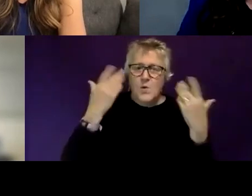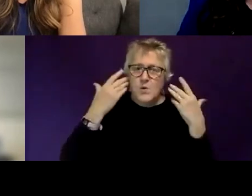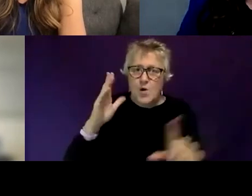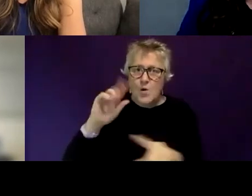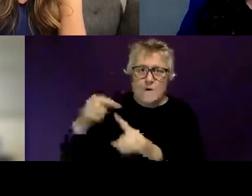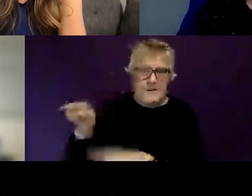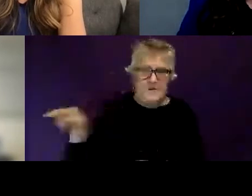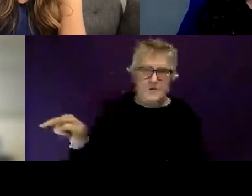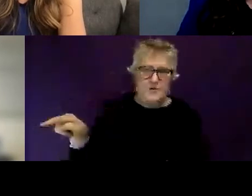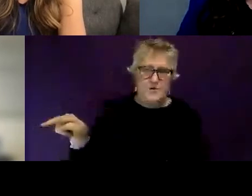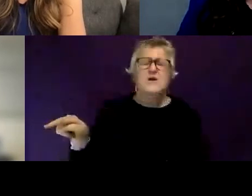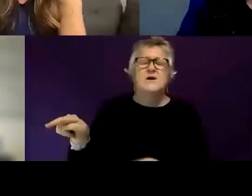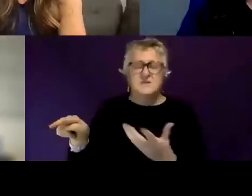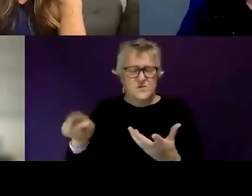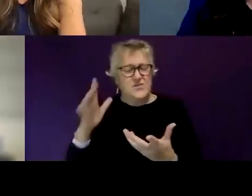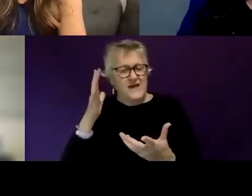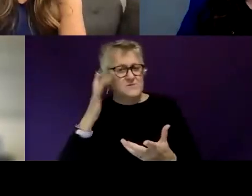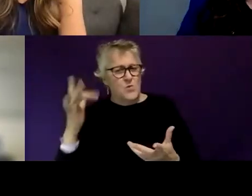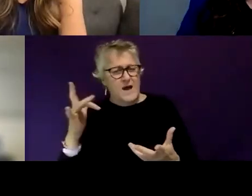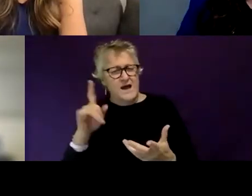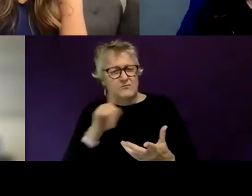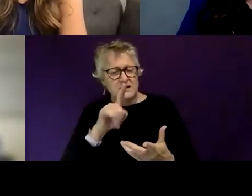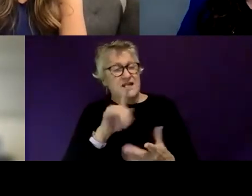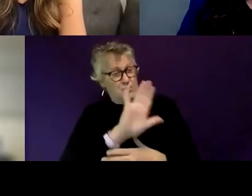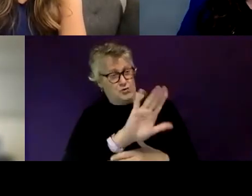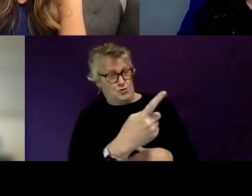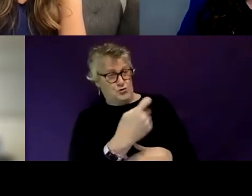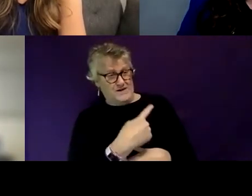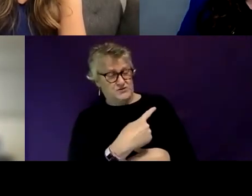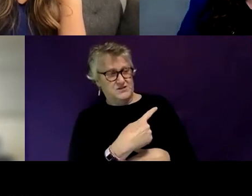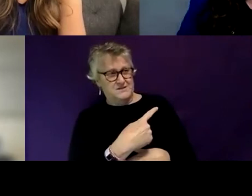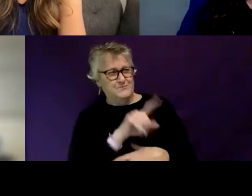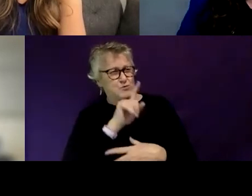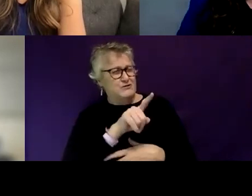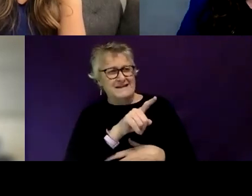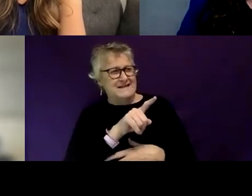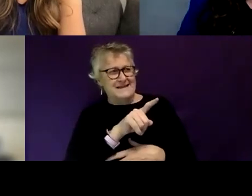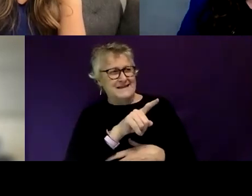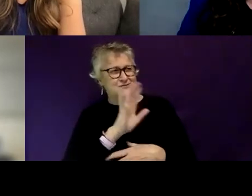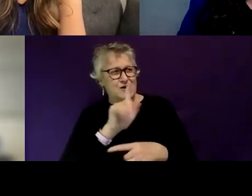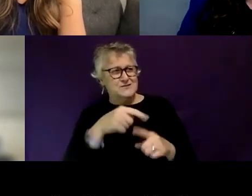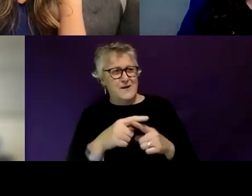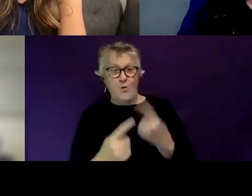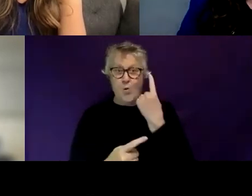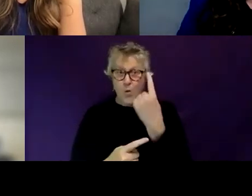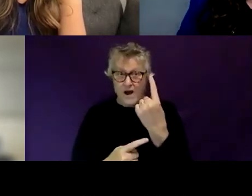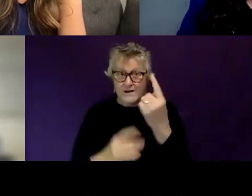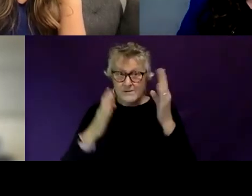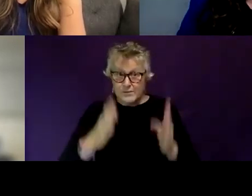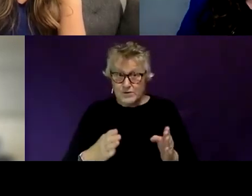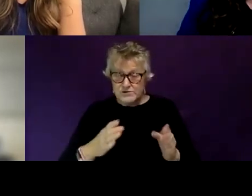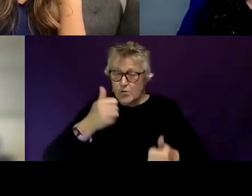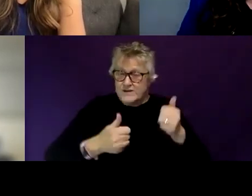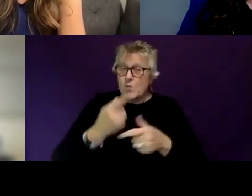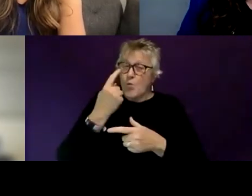just, it just really shows, your question is about like which labor person or which one person, but it's